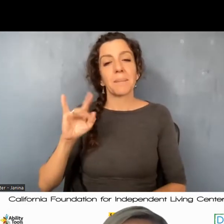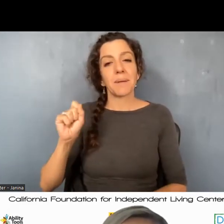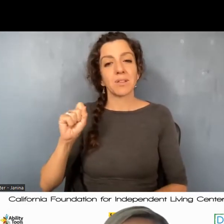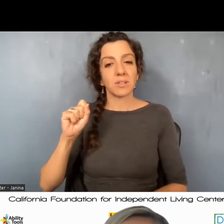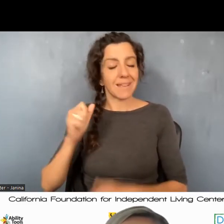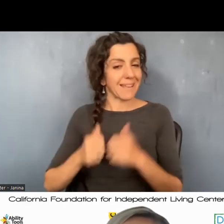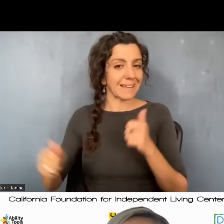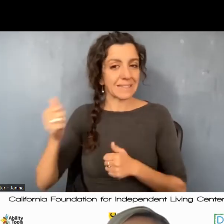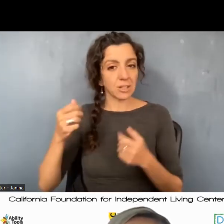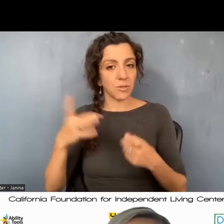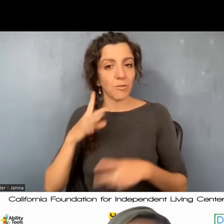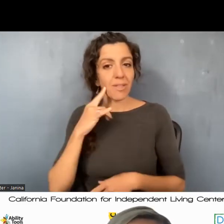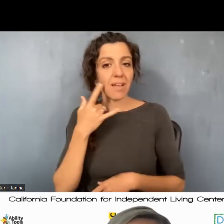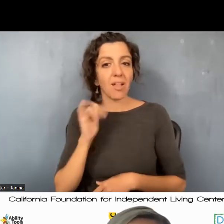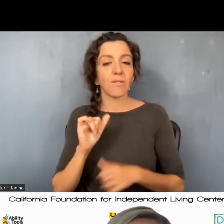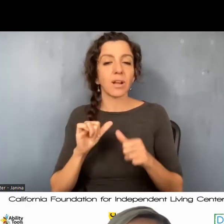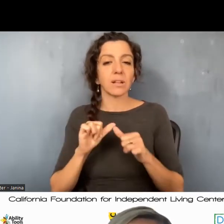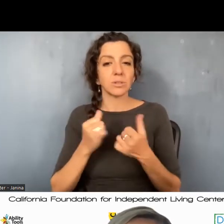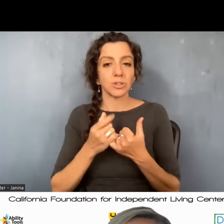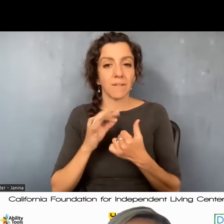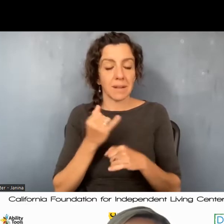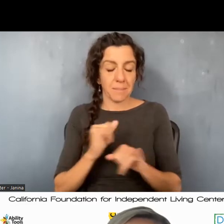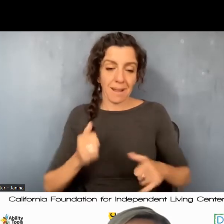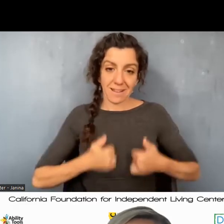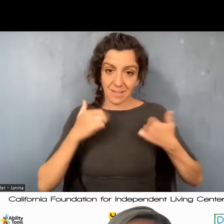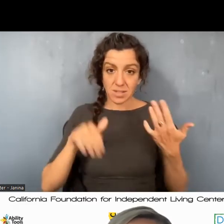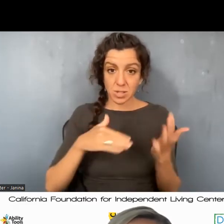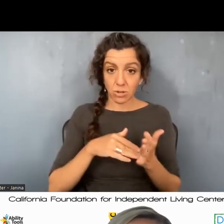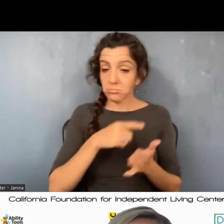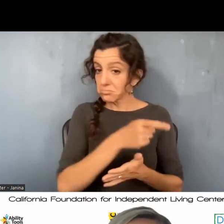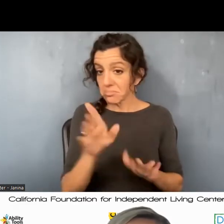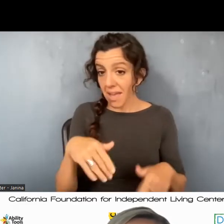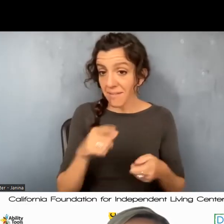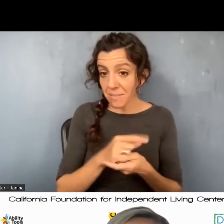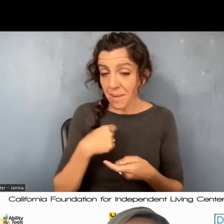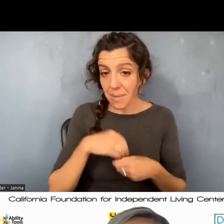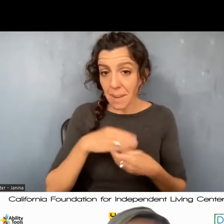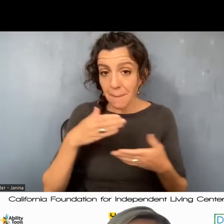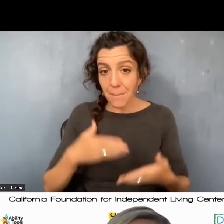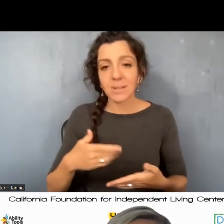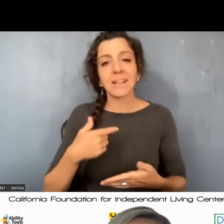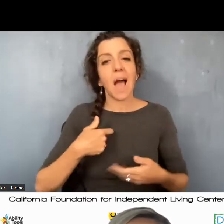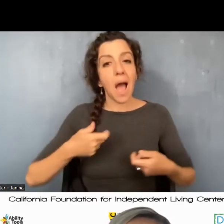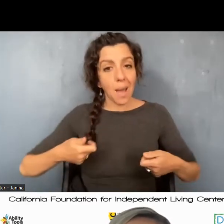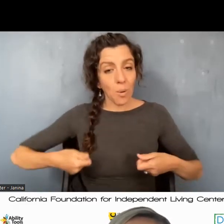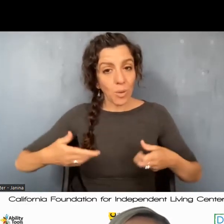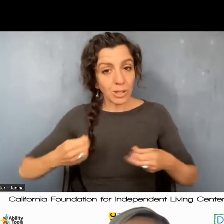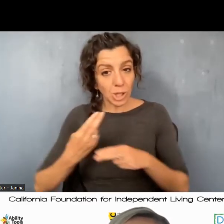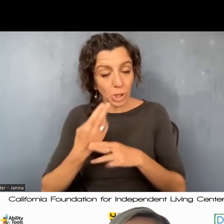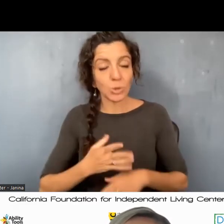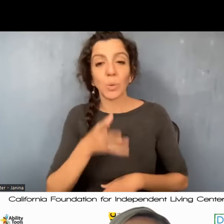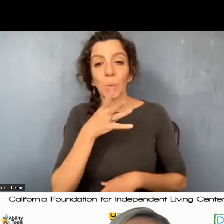Foundation for Independent Living Centers. And for those of you who have never met me in person, I'm a wheelchair user